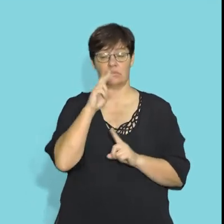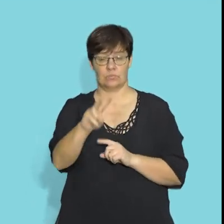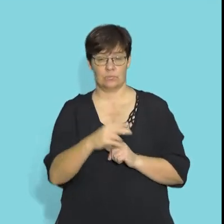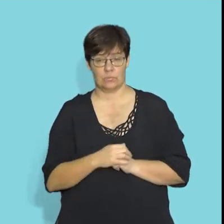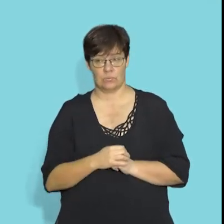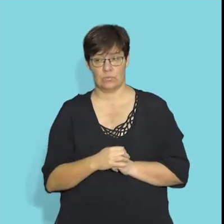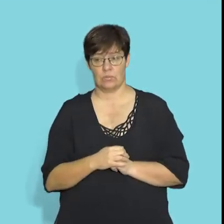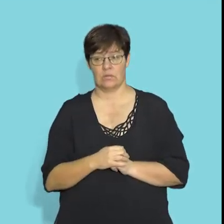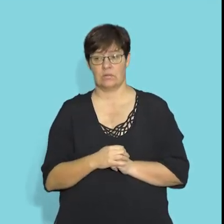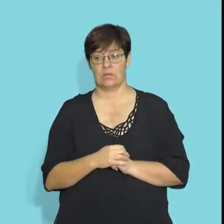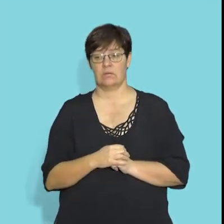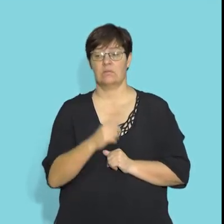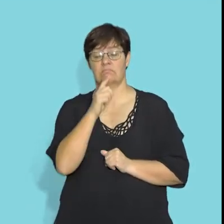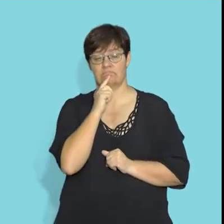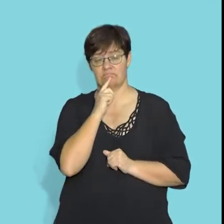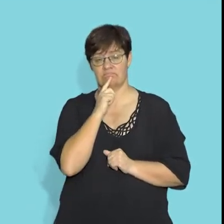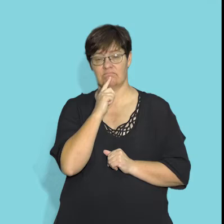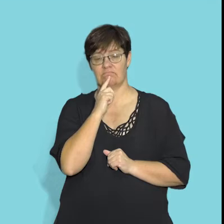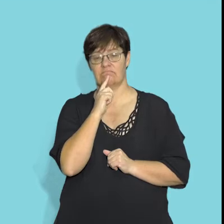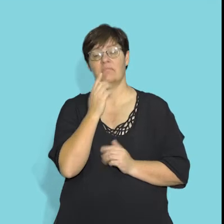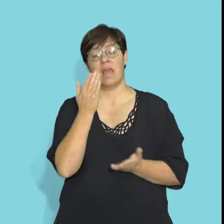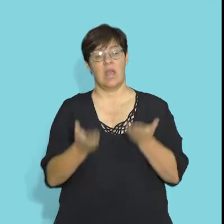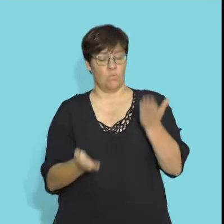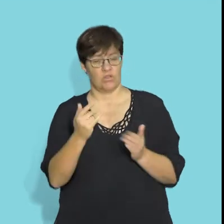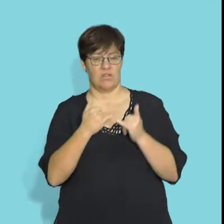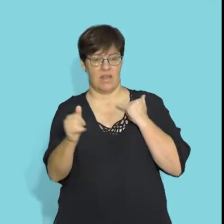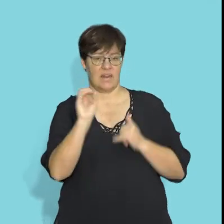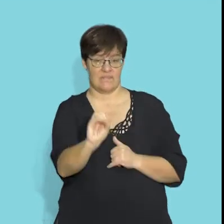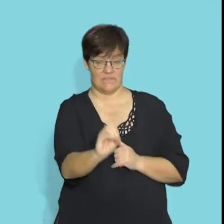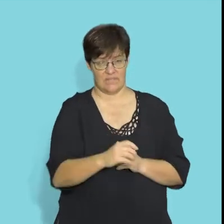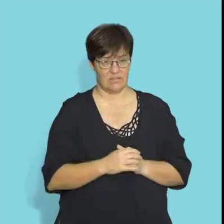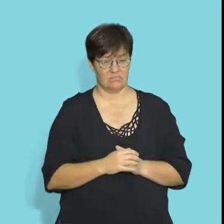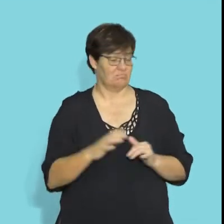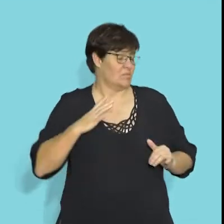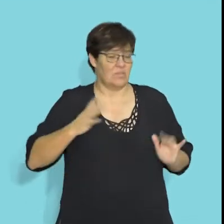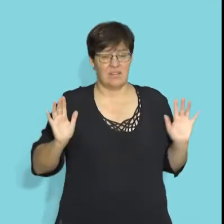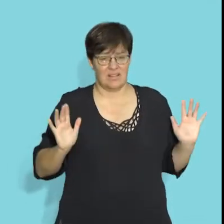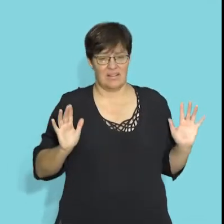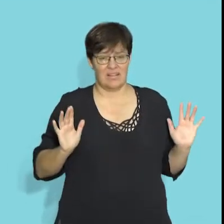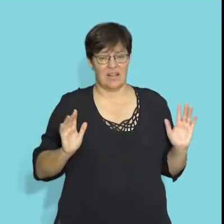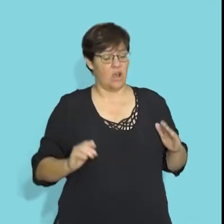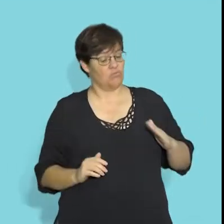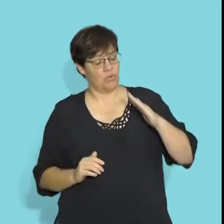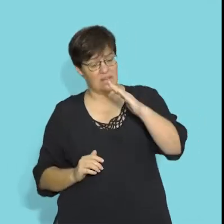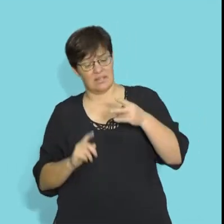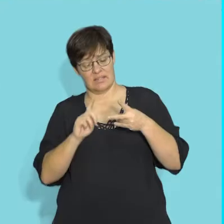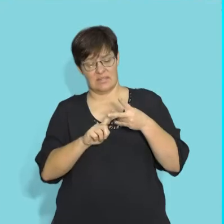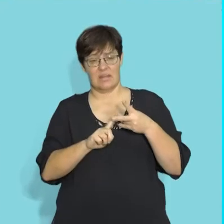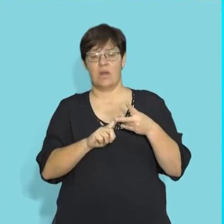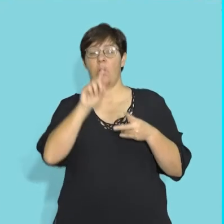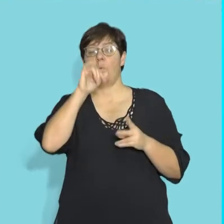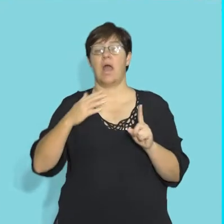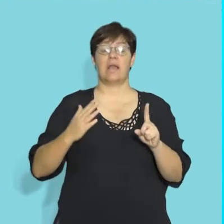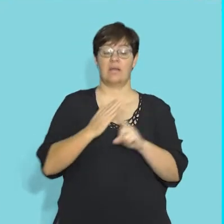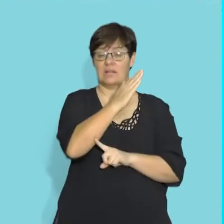plus 2. That there is the equation of my line. All I needed to do was find the gradient and